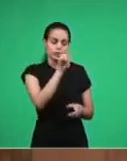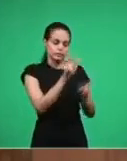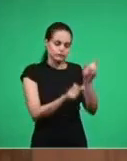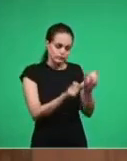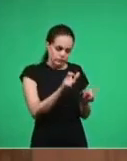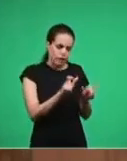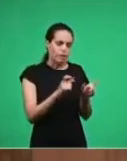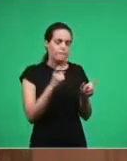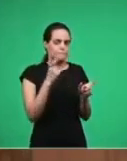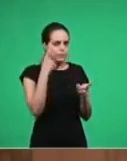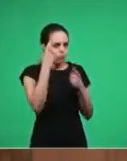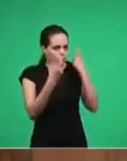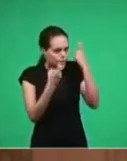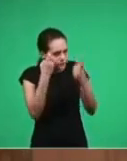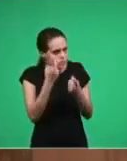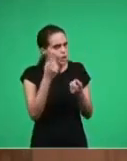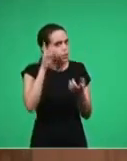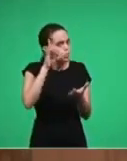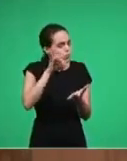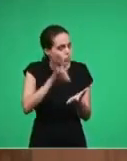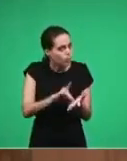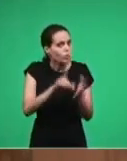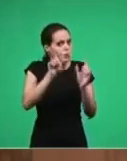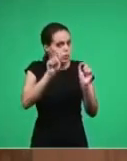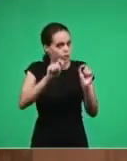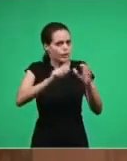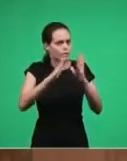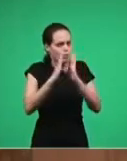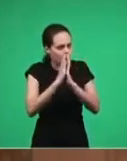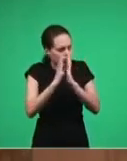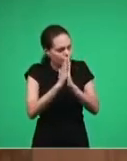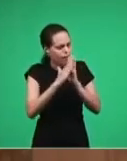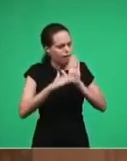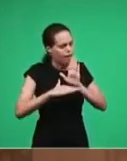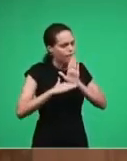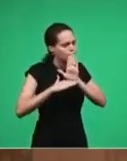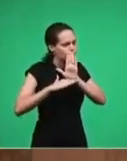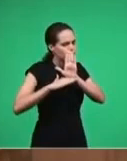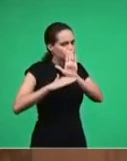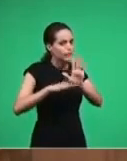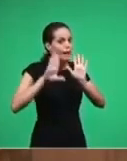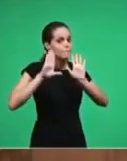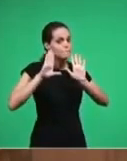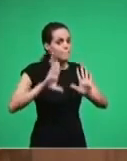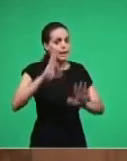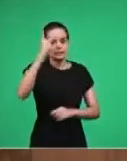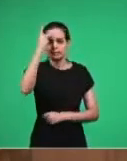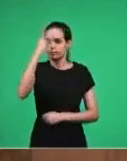separated from this world. We are here with the purpose of obtaining salvation.